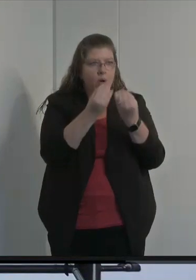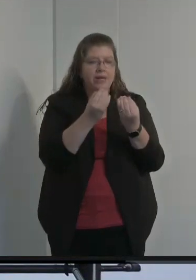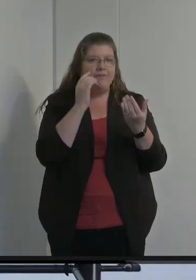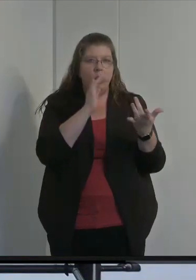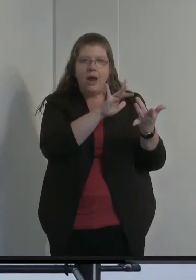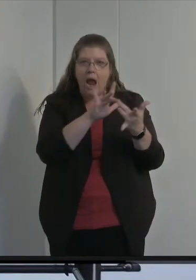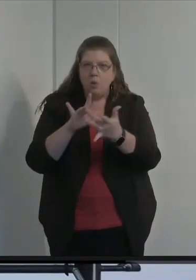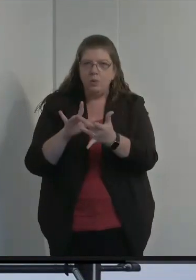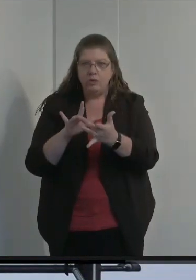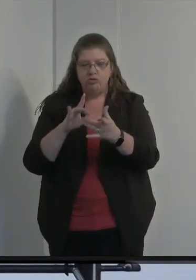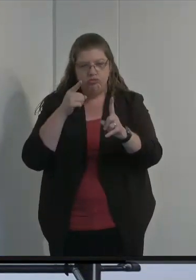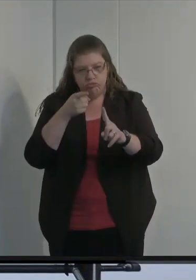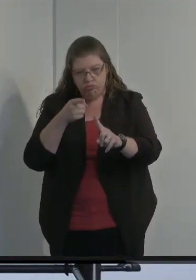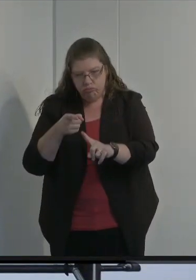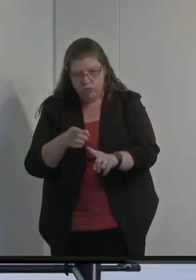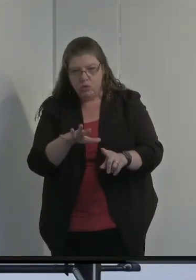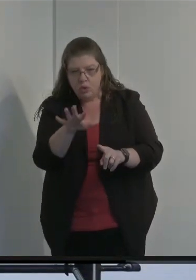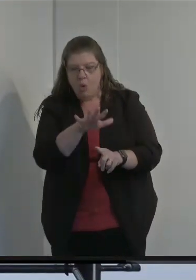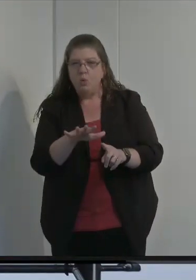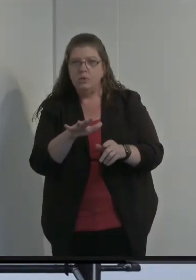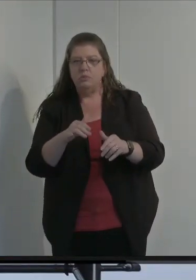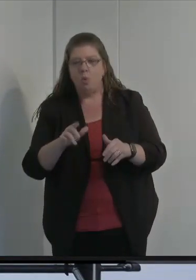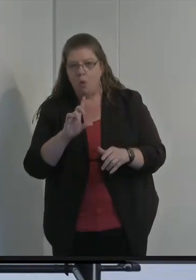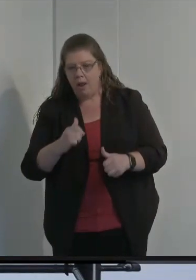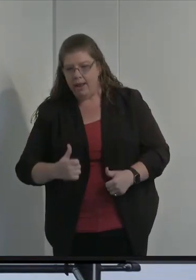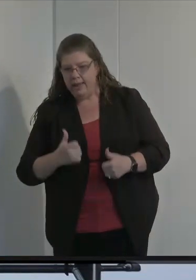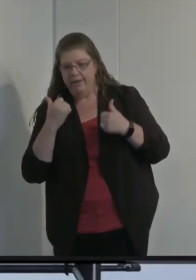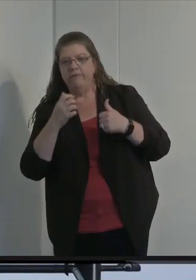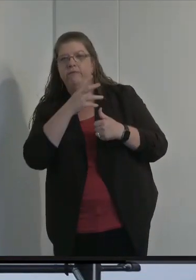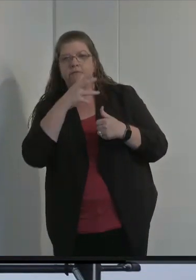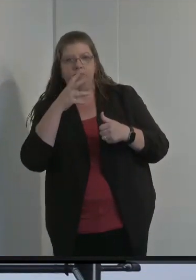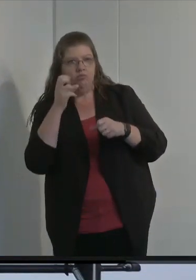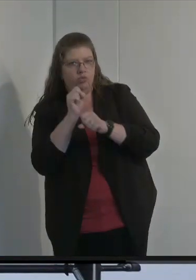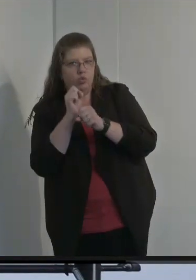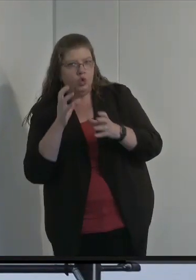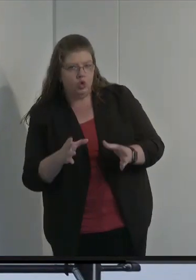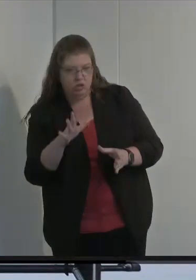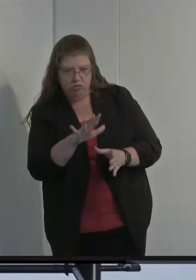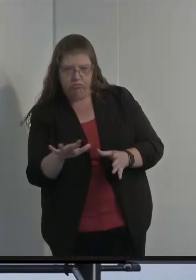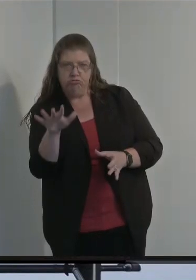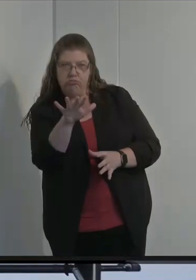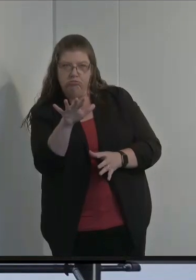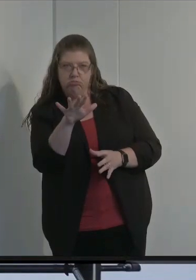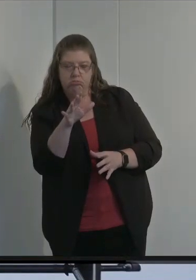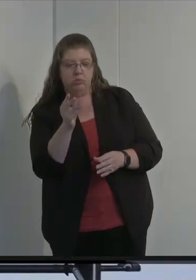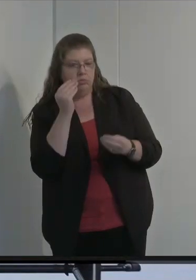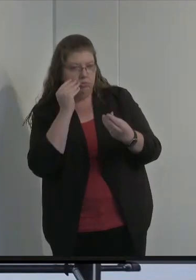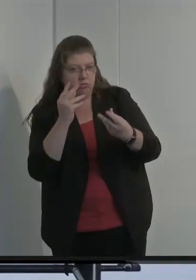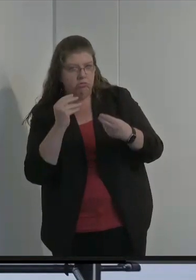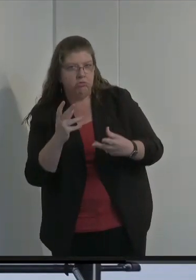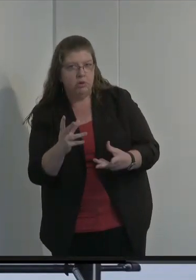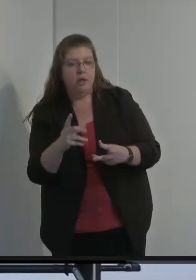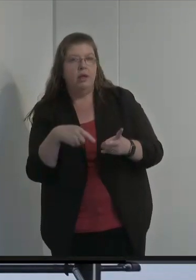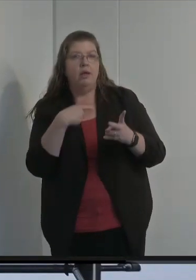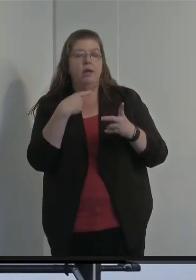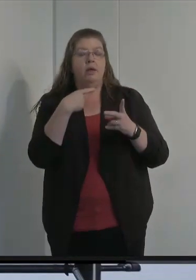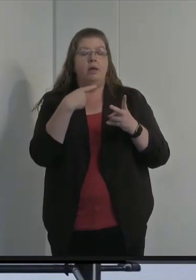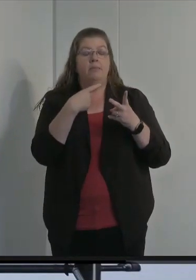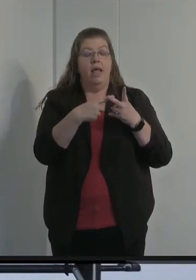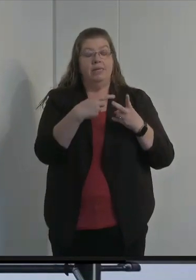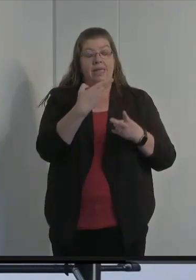outreach, targeted outreach in neighborhoods where there are large numbers of farm workers living, in addition to the